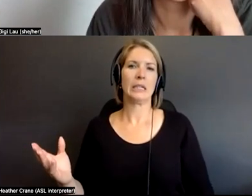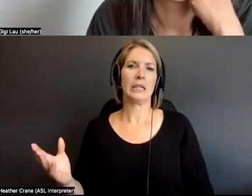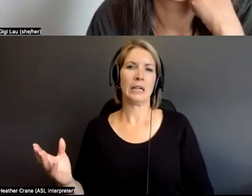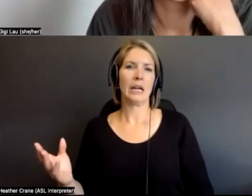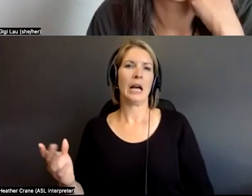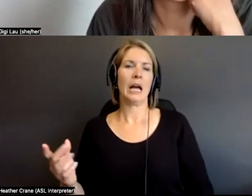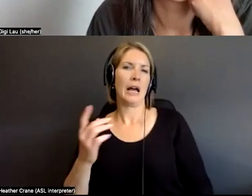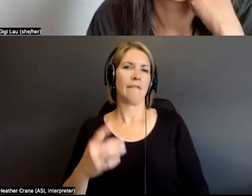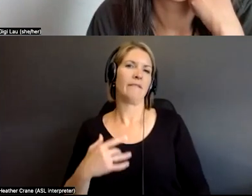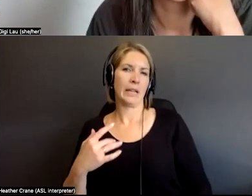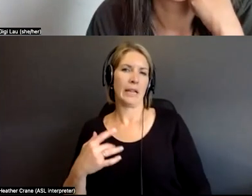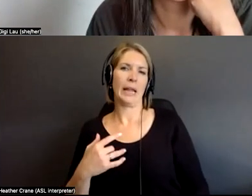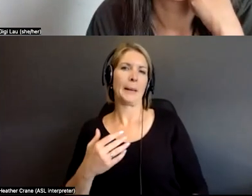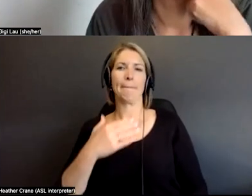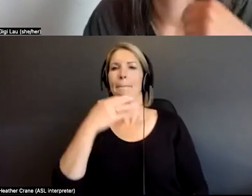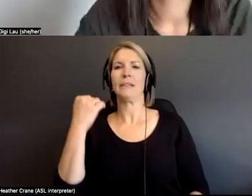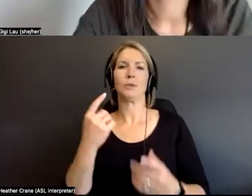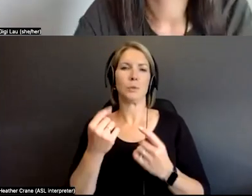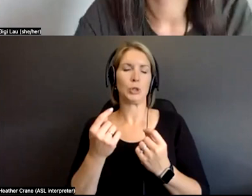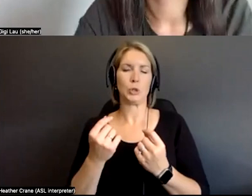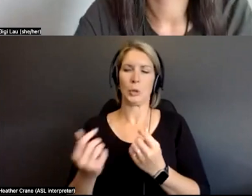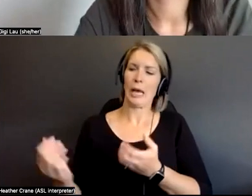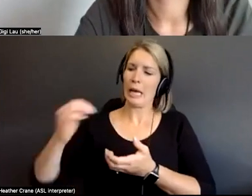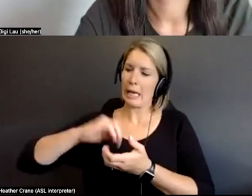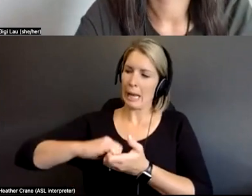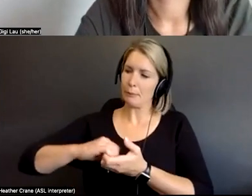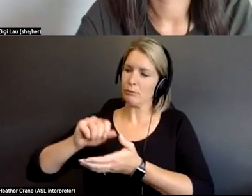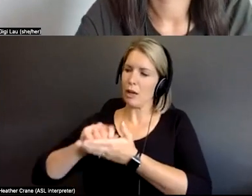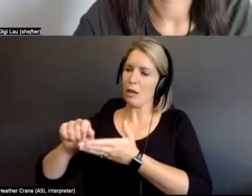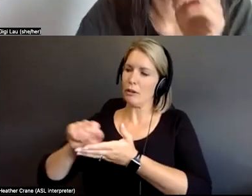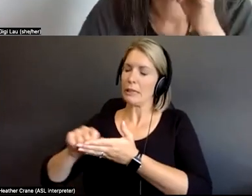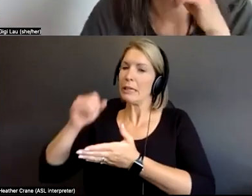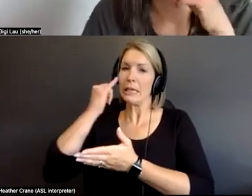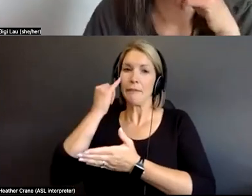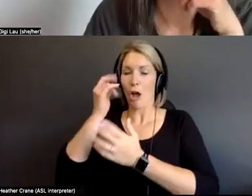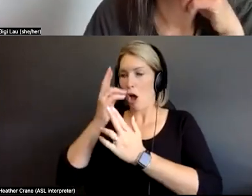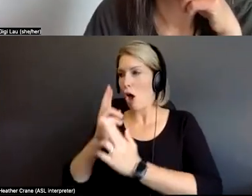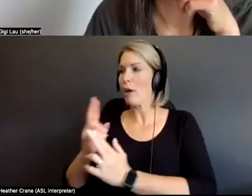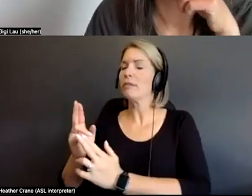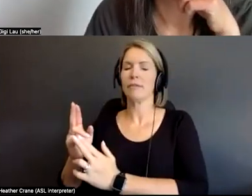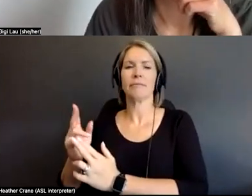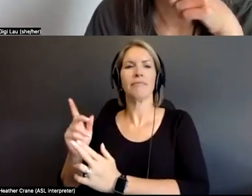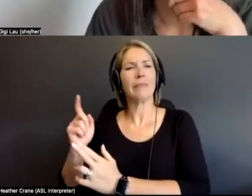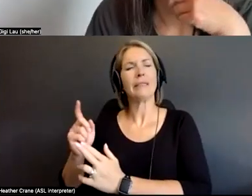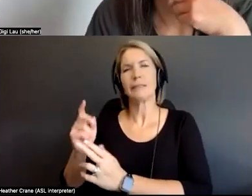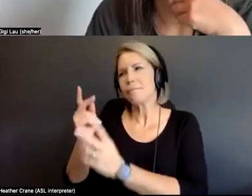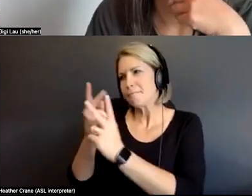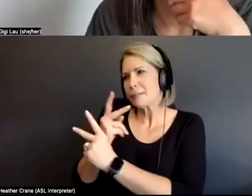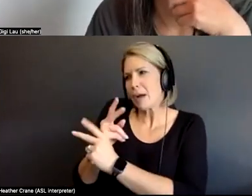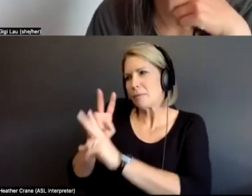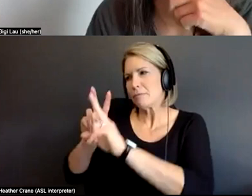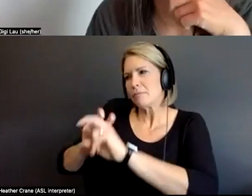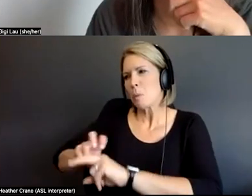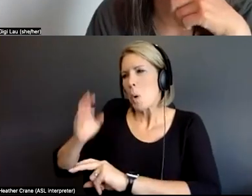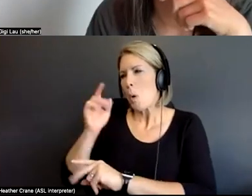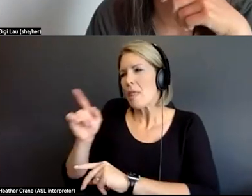whenever possible. They're, you know, if you're going to honor the content, you really have to try and figure out why they wrote the book they